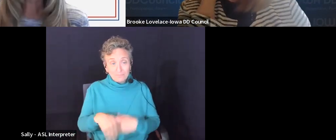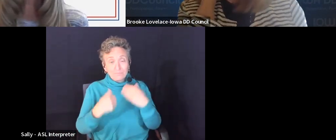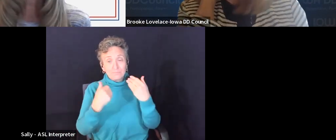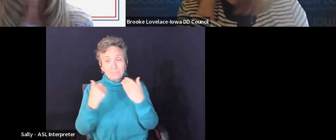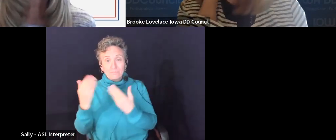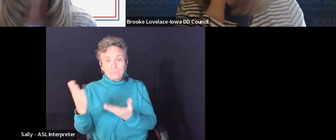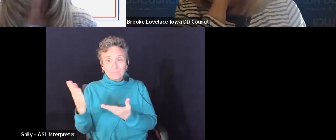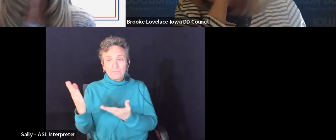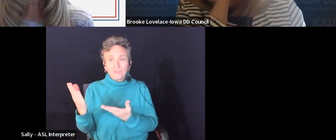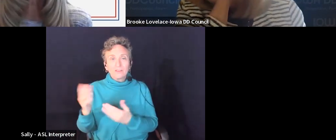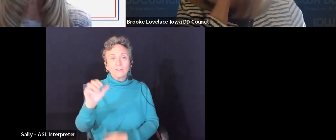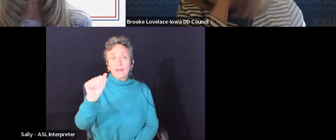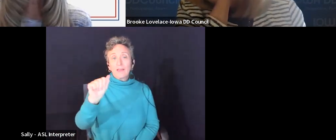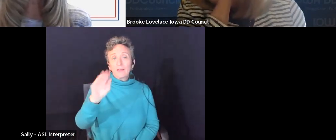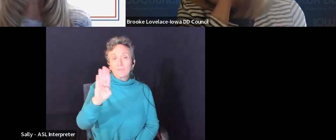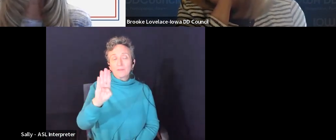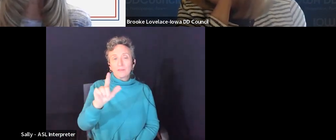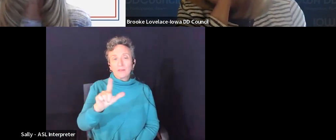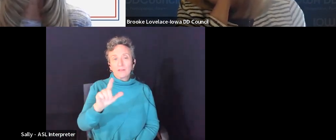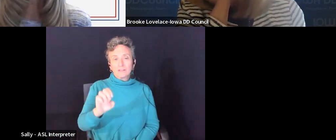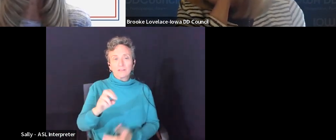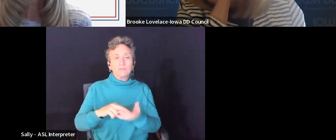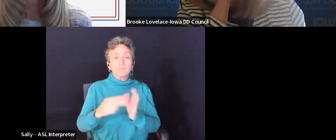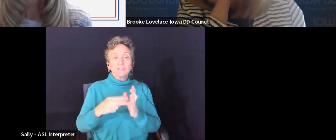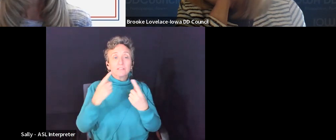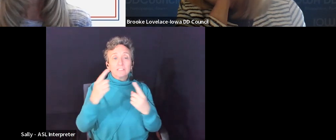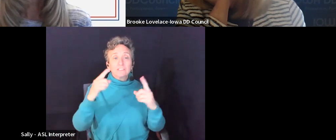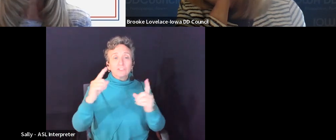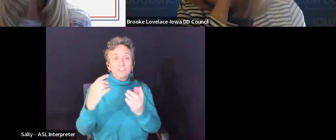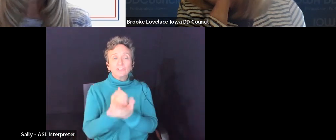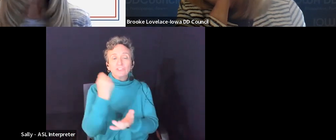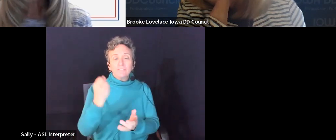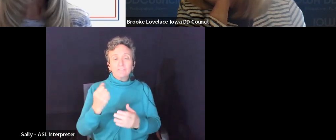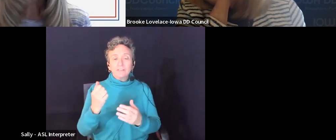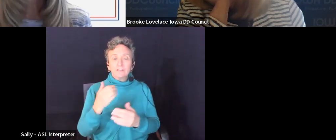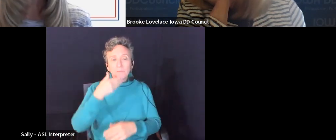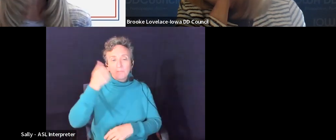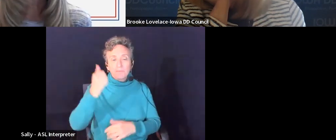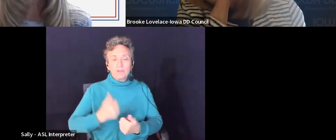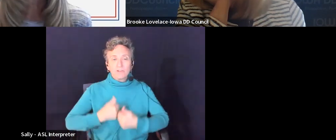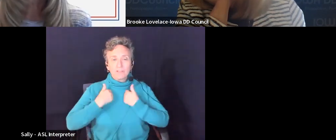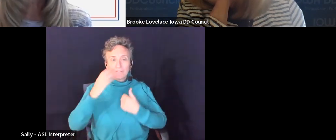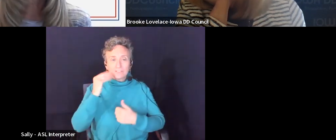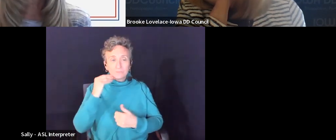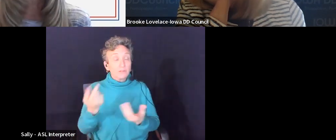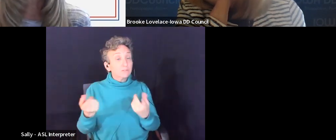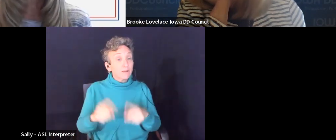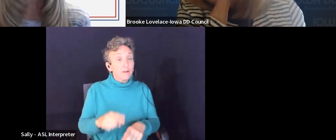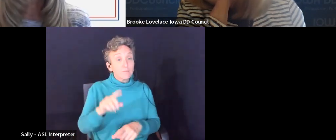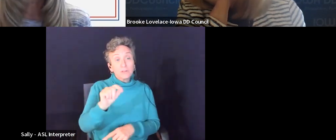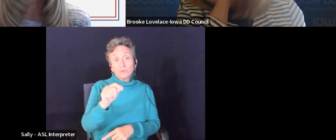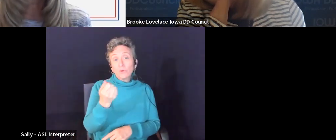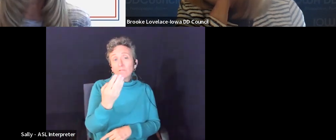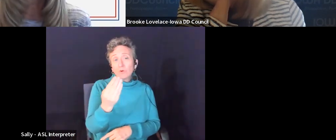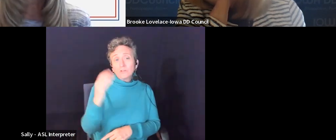So ABLE stands for Achieving a Better Life Experience. There was a federal bill that was passed in 2014. It was